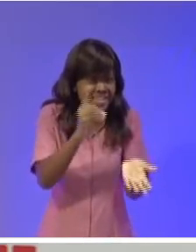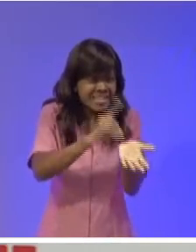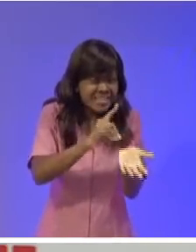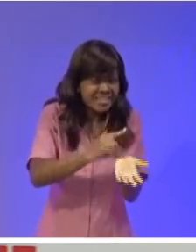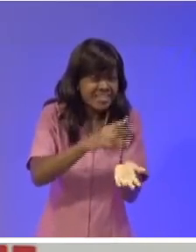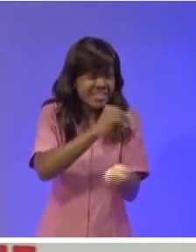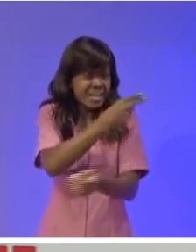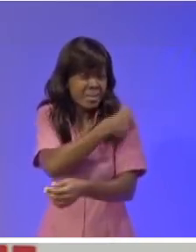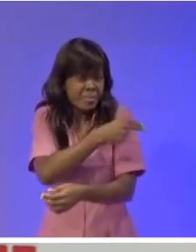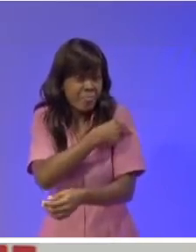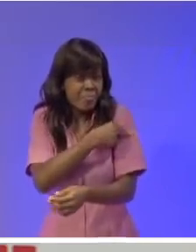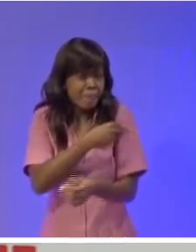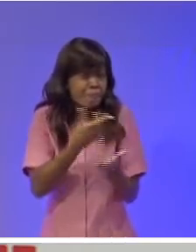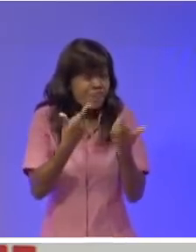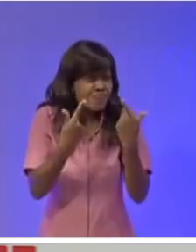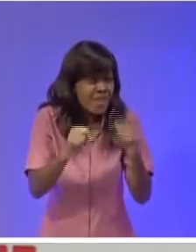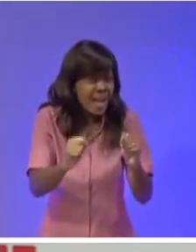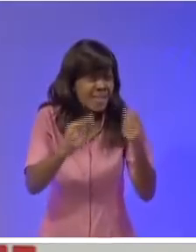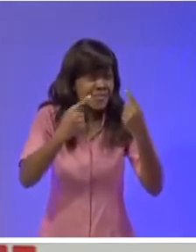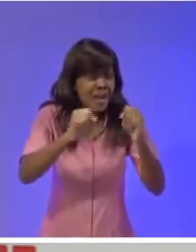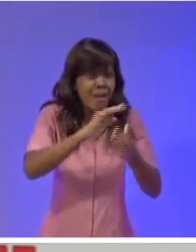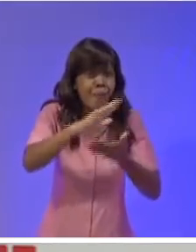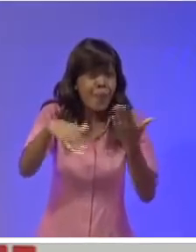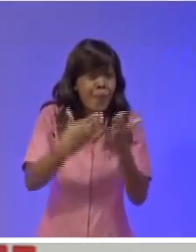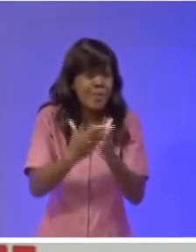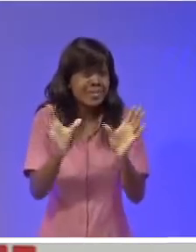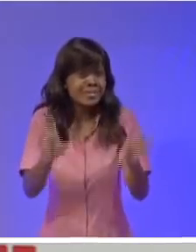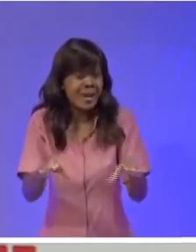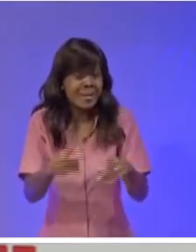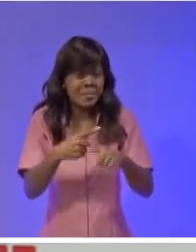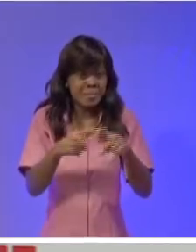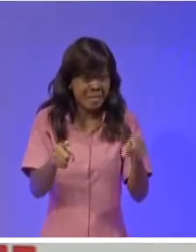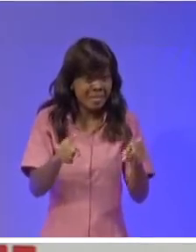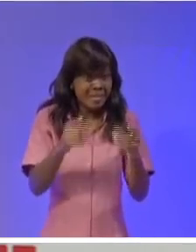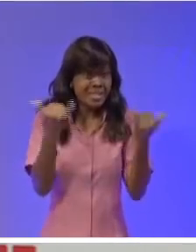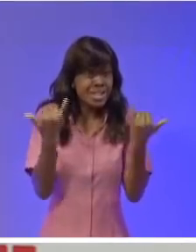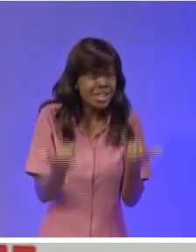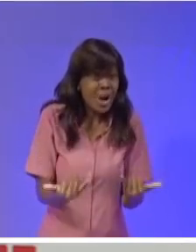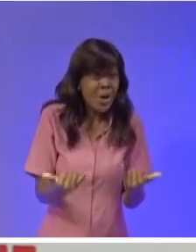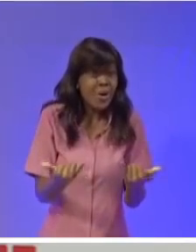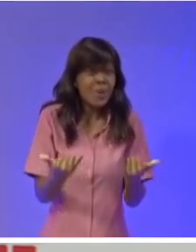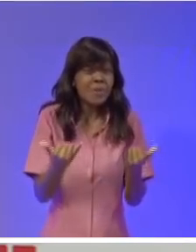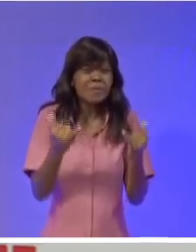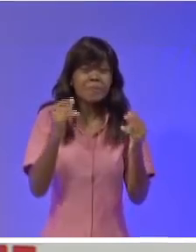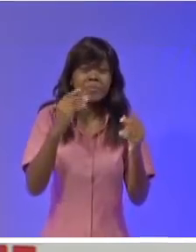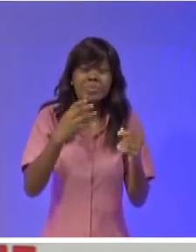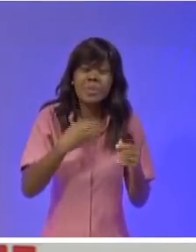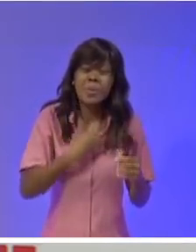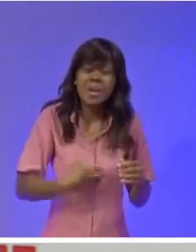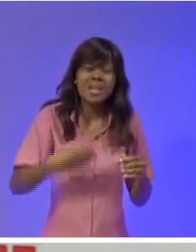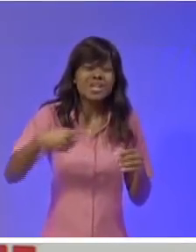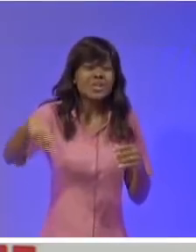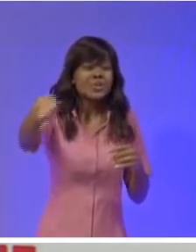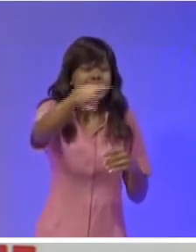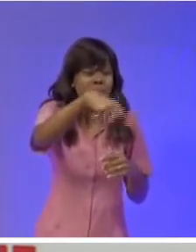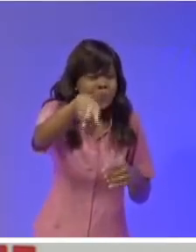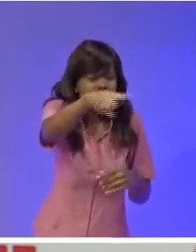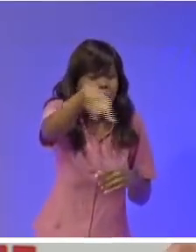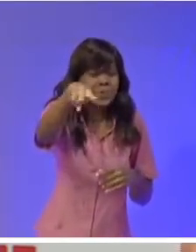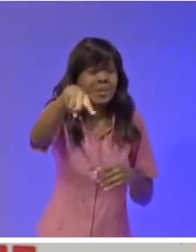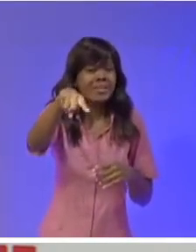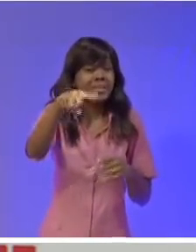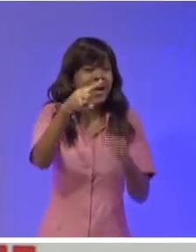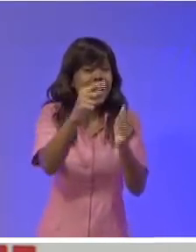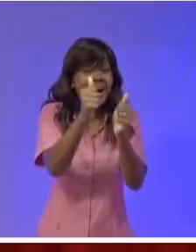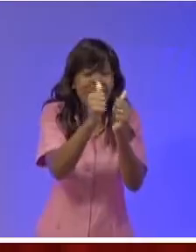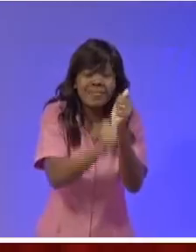in together with the rest of the world into year 3 of this pandemic. So thank you very much for the question.